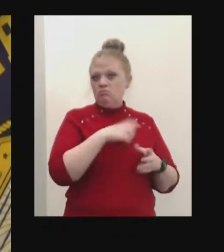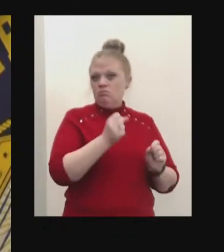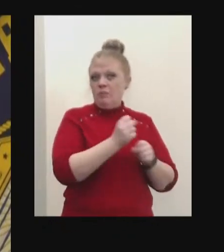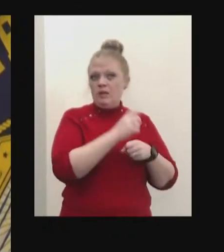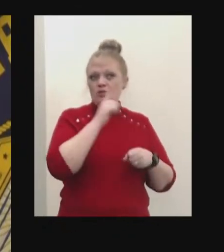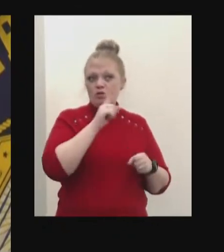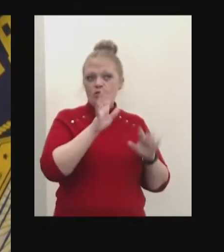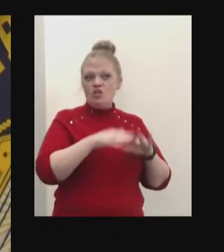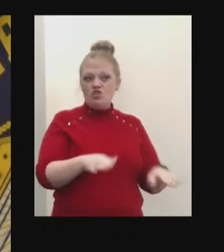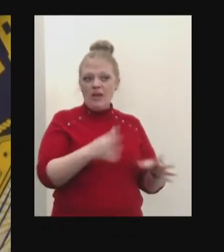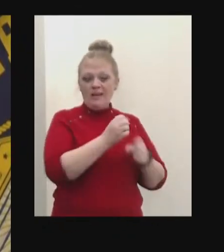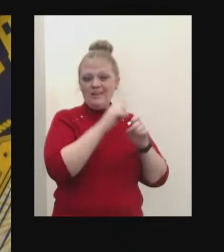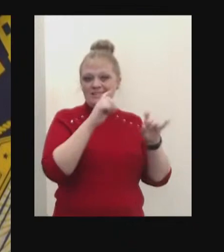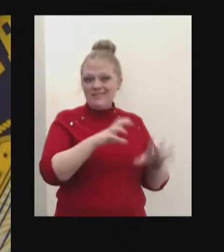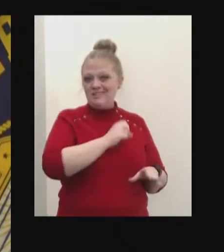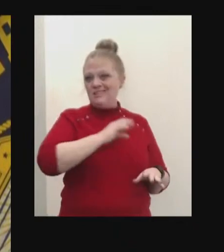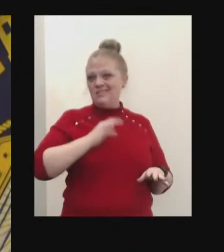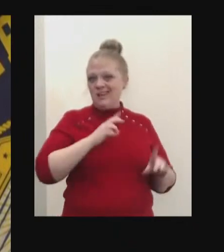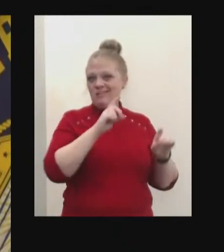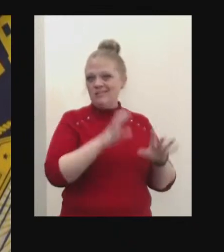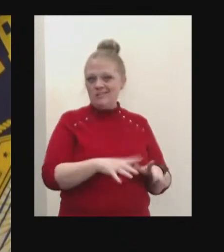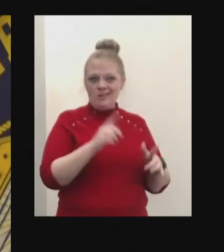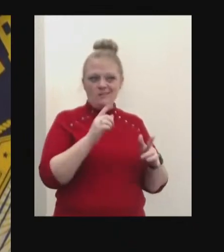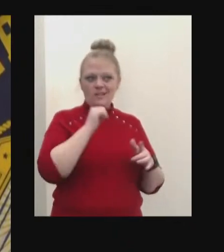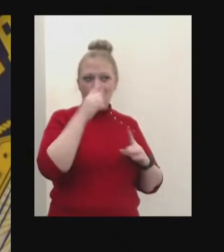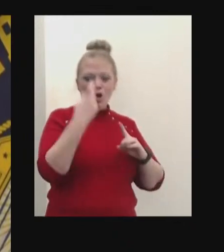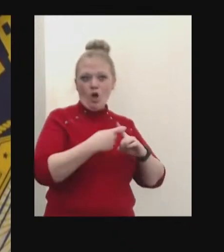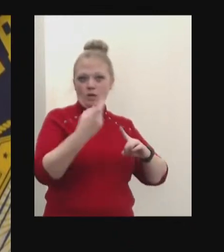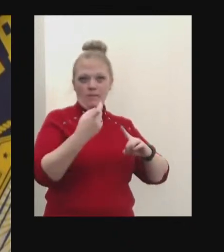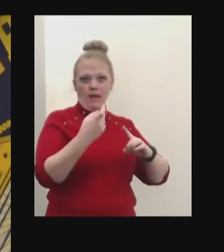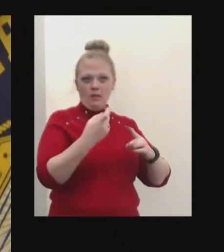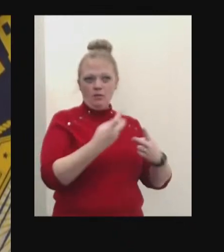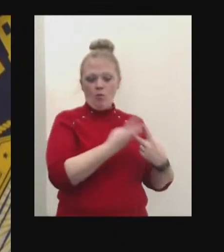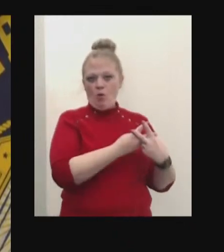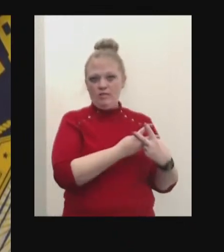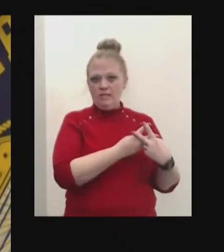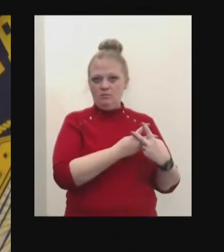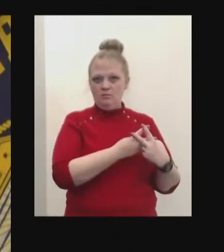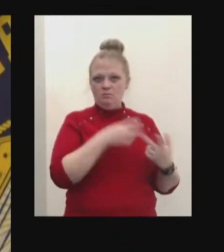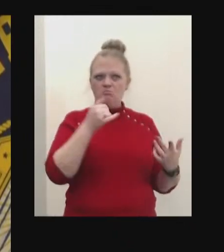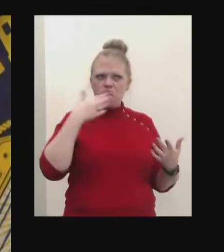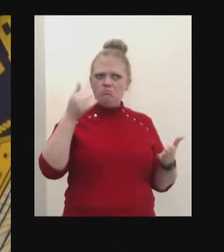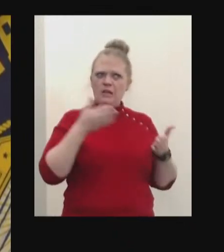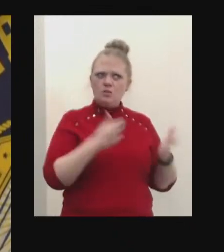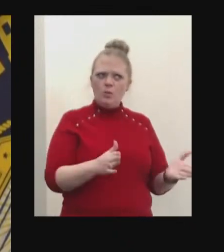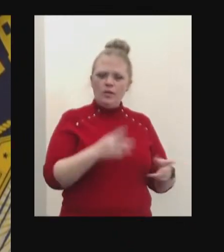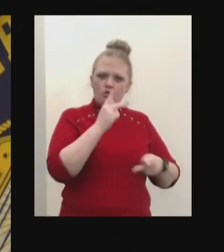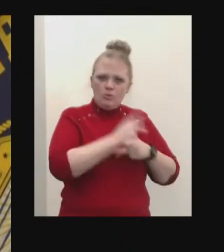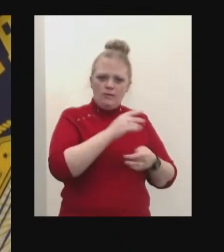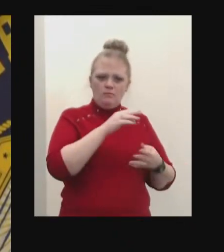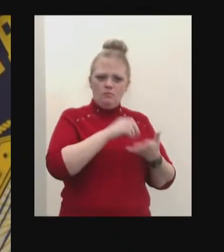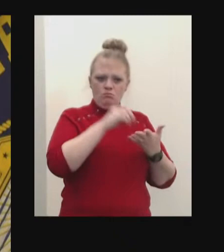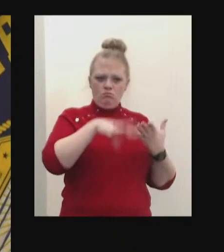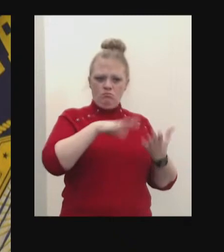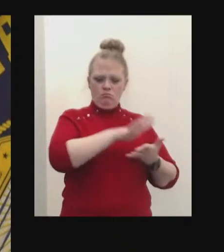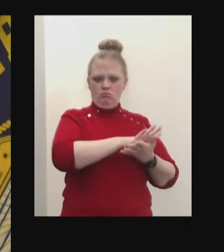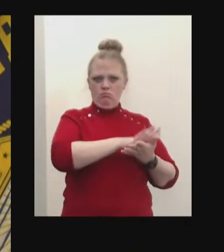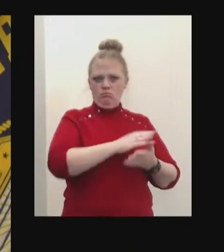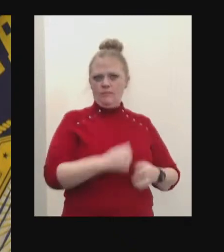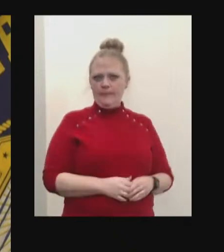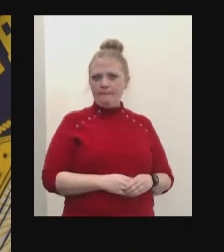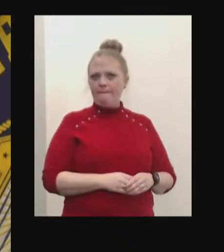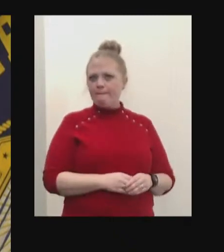staff member's tested rather than automatically being quarantined. That is the best way to keep students in school. So we